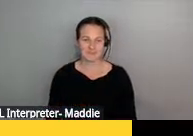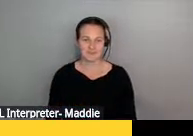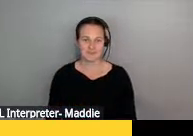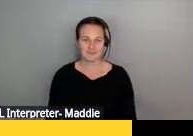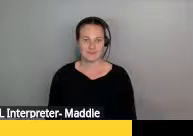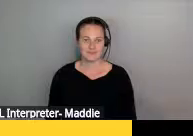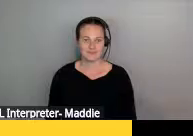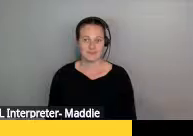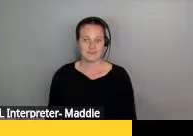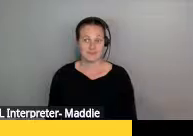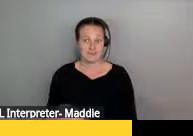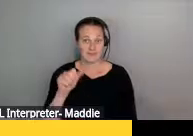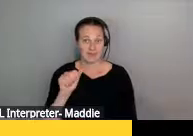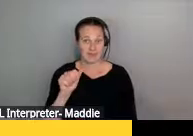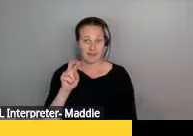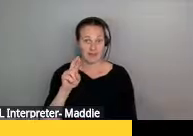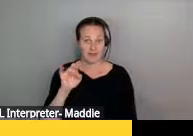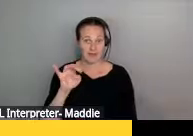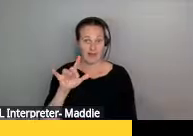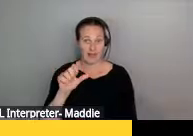Ariel, do you want to close this out?